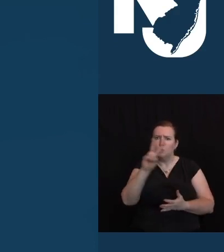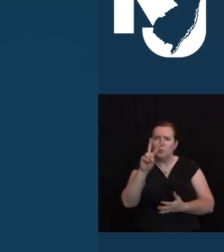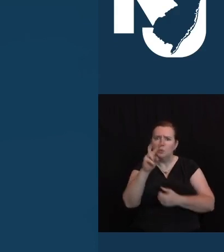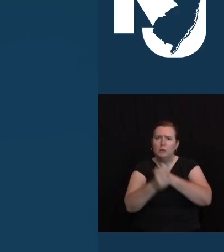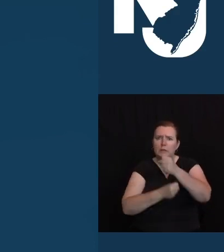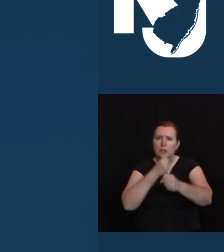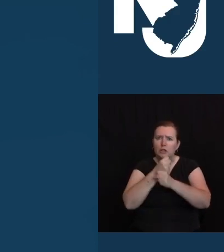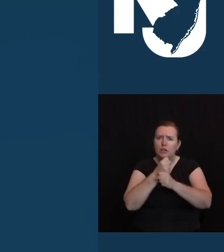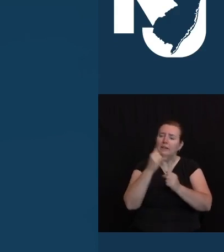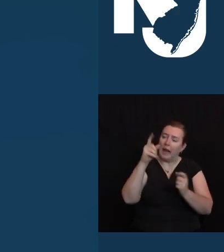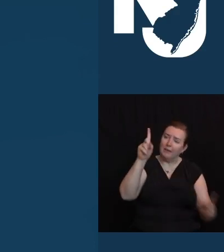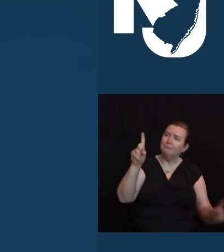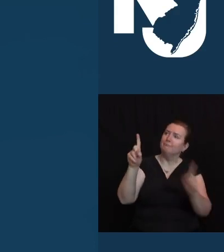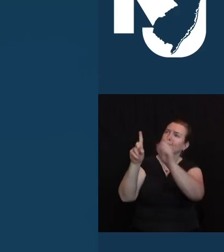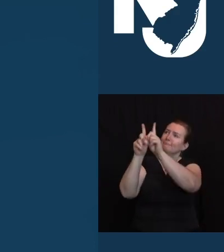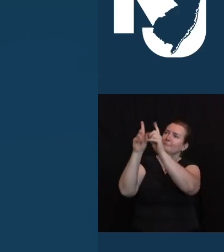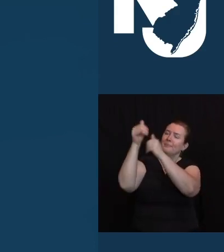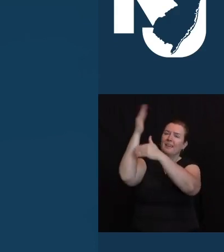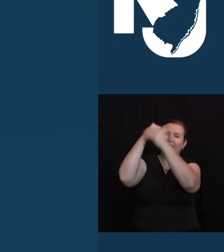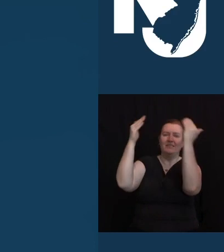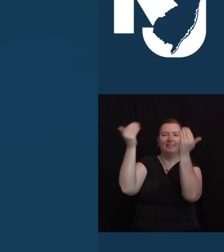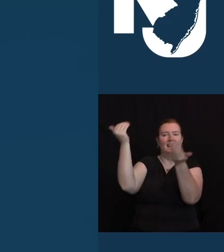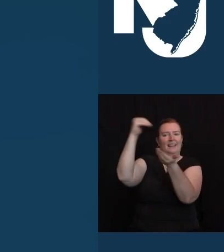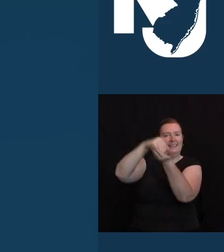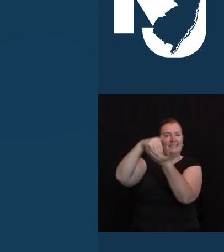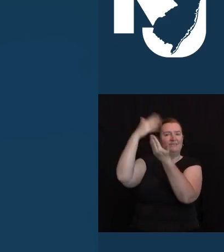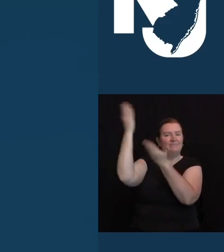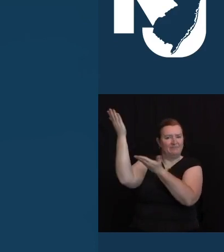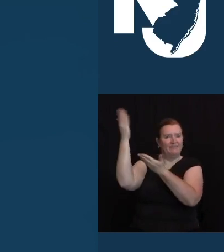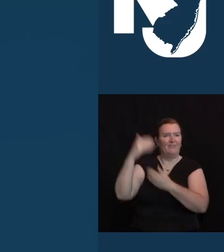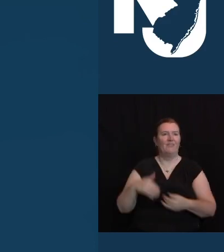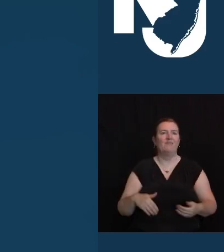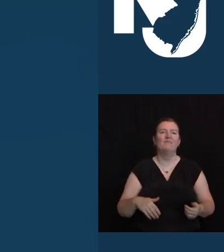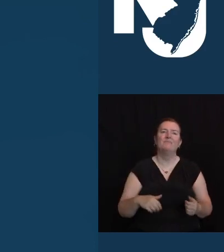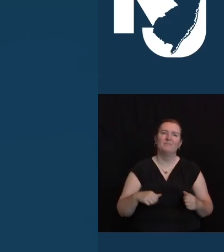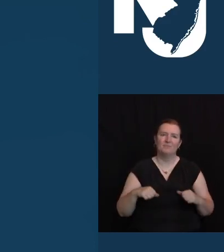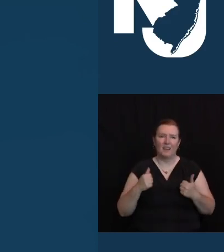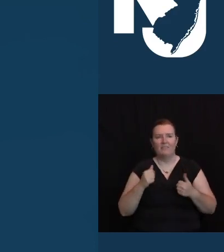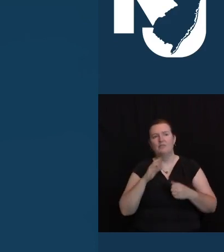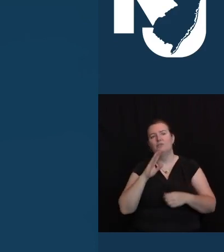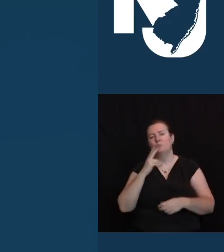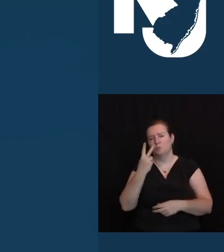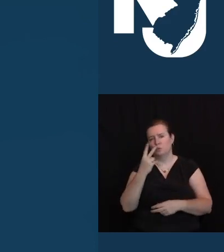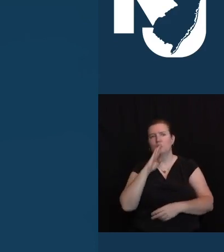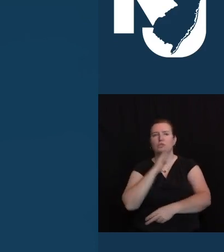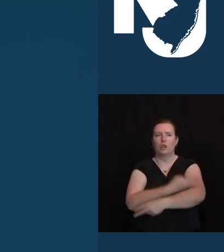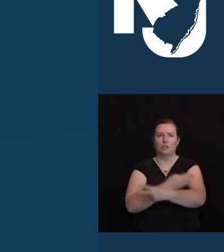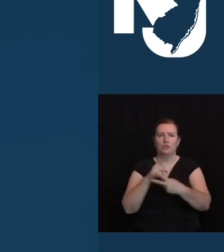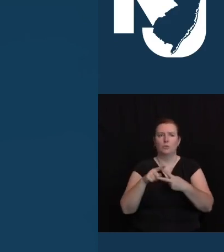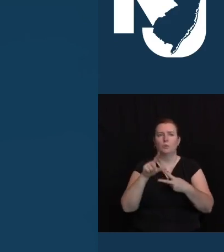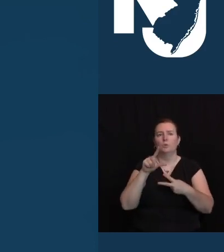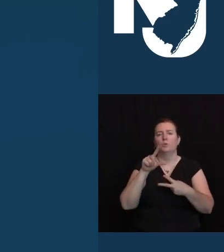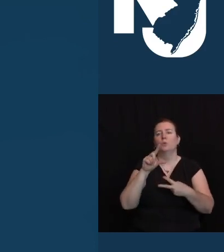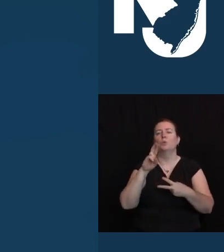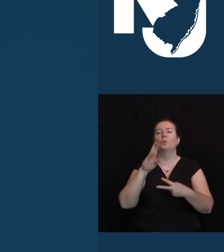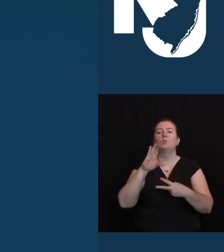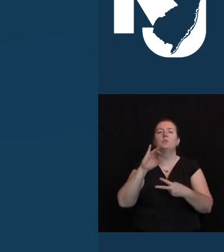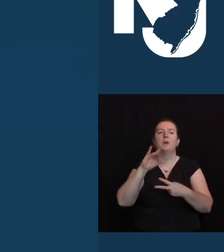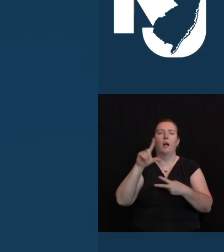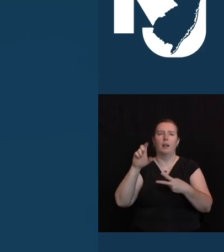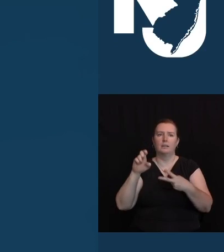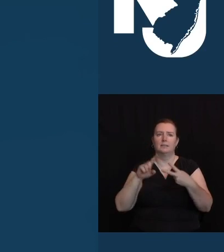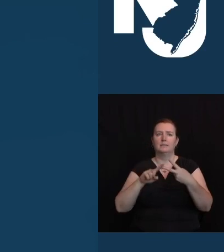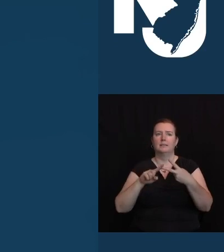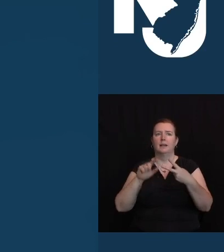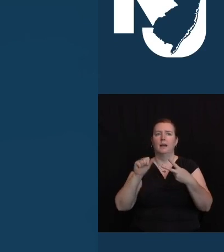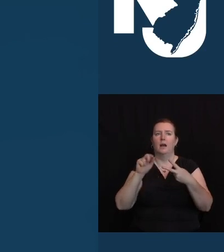is survived by their daughters Lucille and Anna Marie, 5 grandchildren, one of whom is Grant, and I had the great honor,